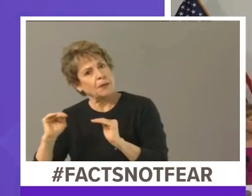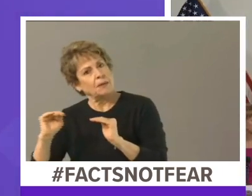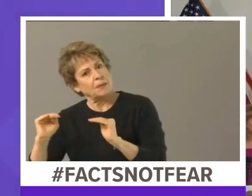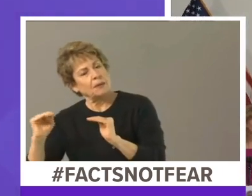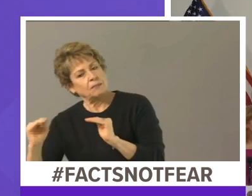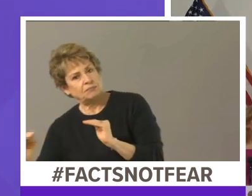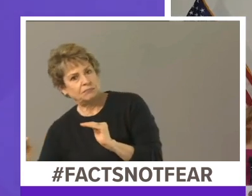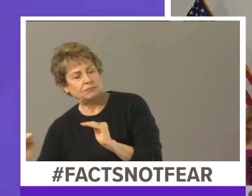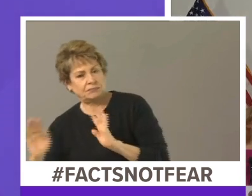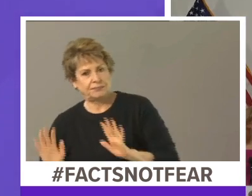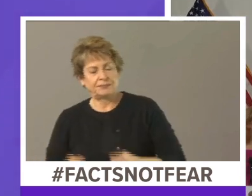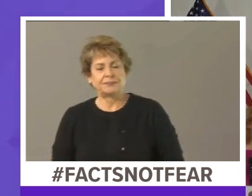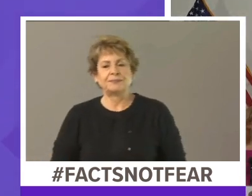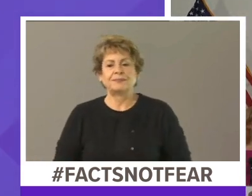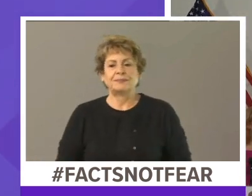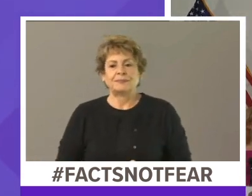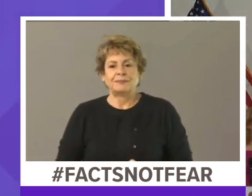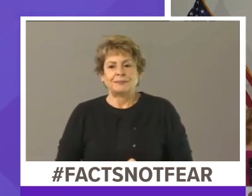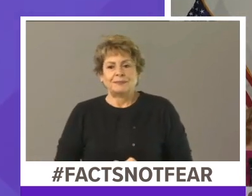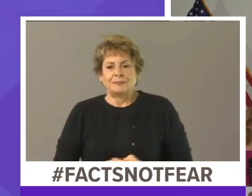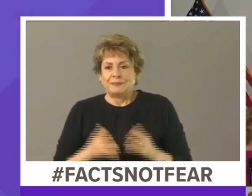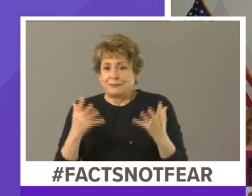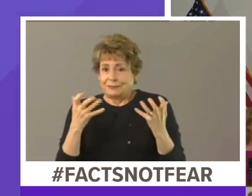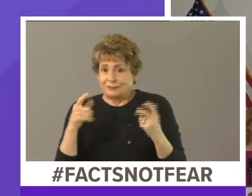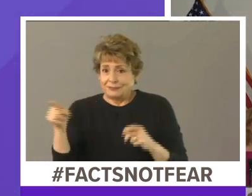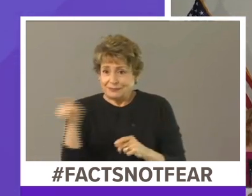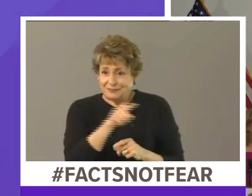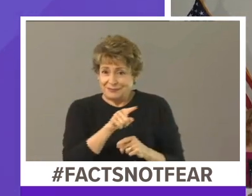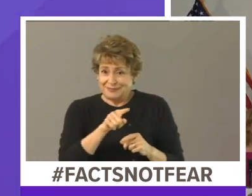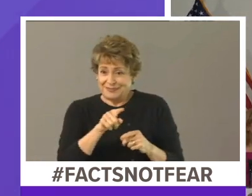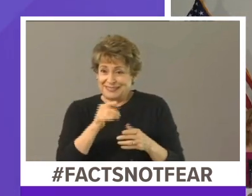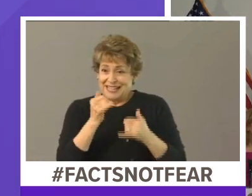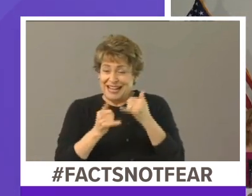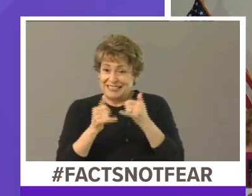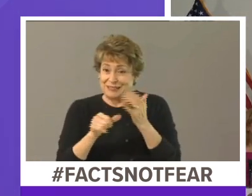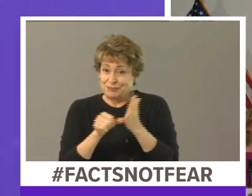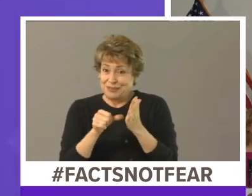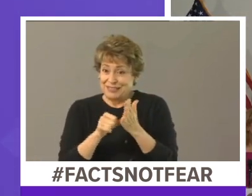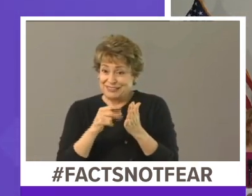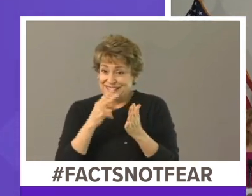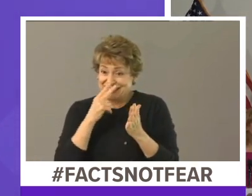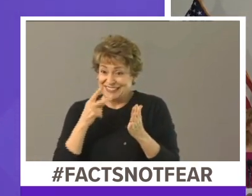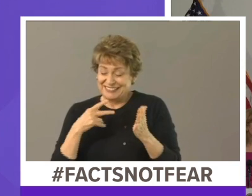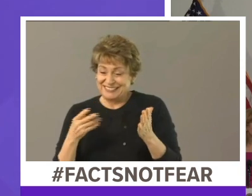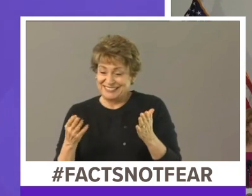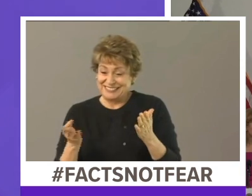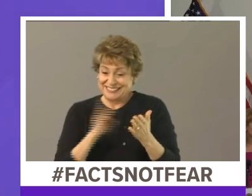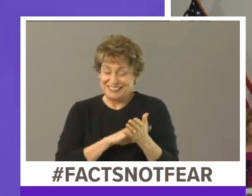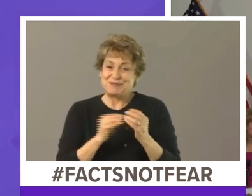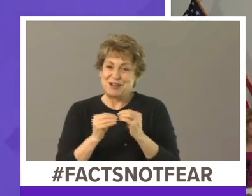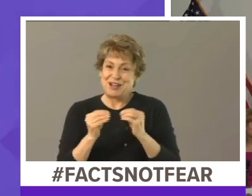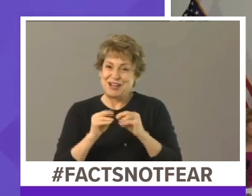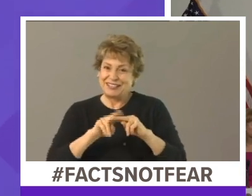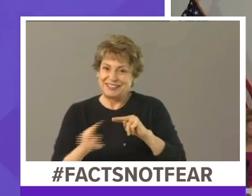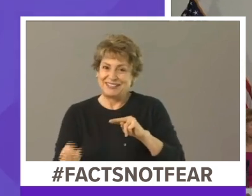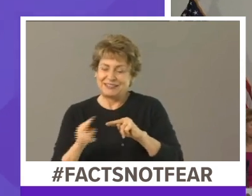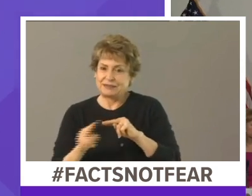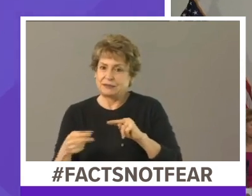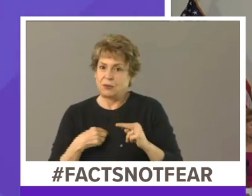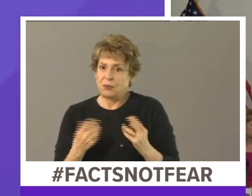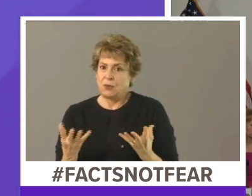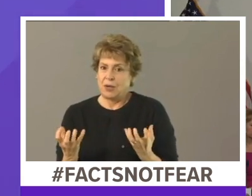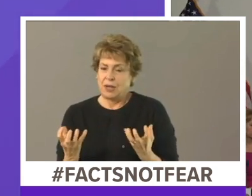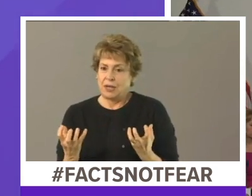the page below that. That's where new cases are decreasing. Today, there's only 2 states there, Delaware and Maine,